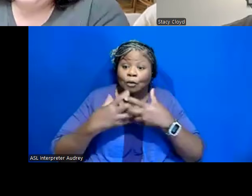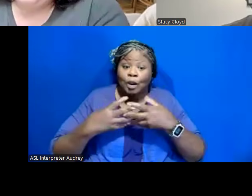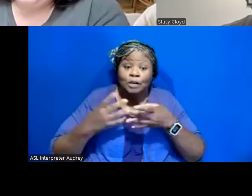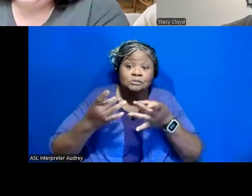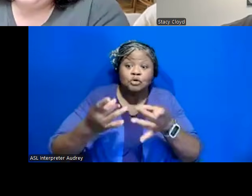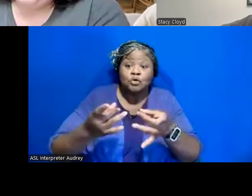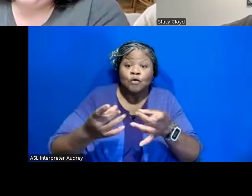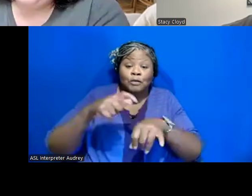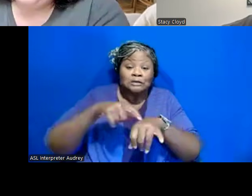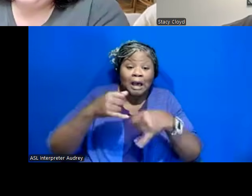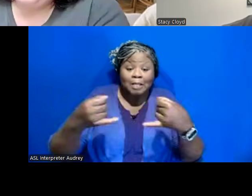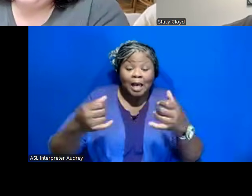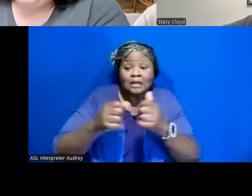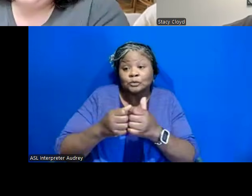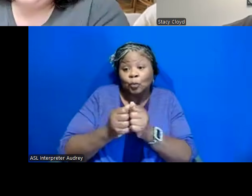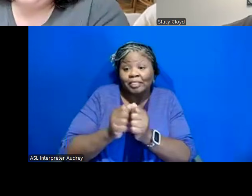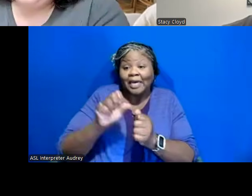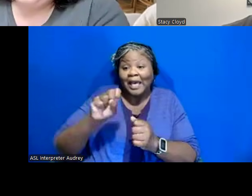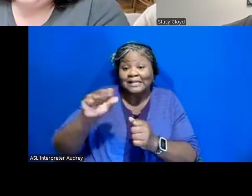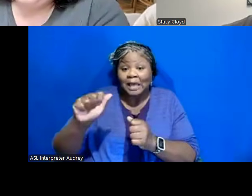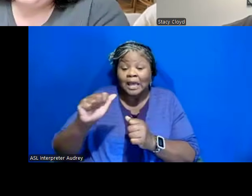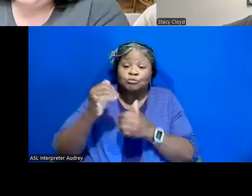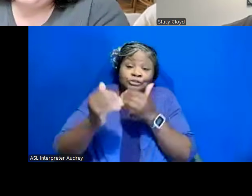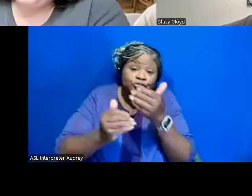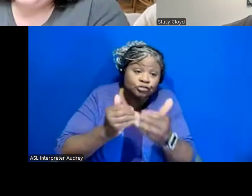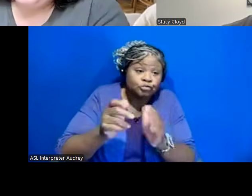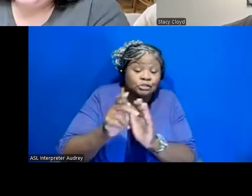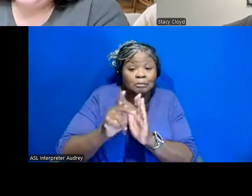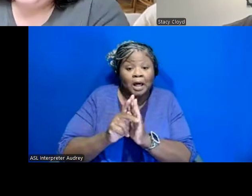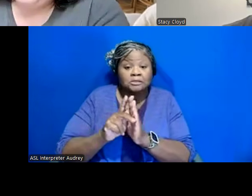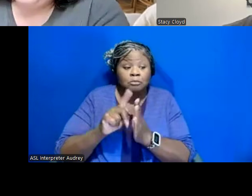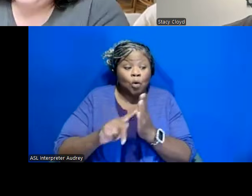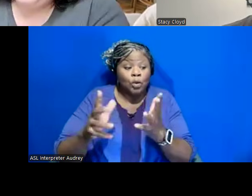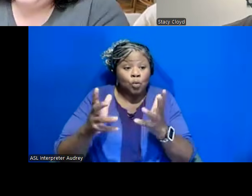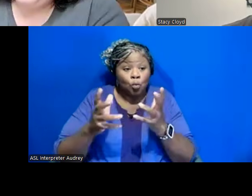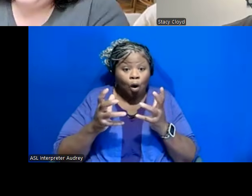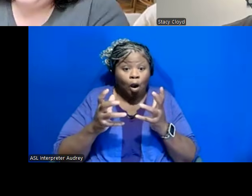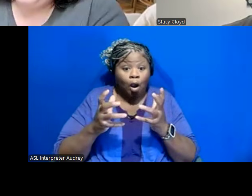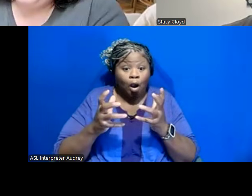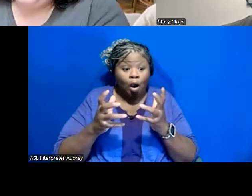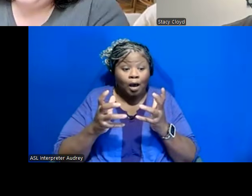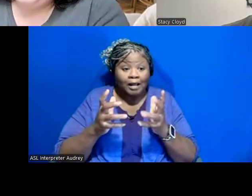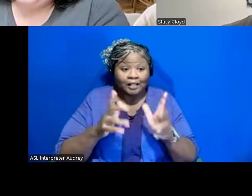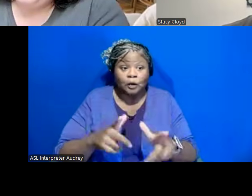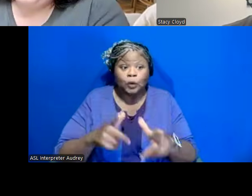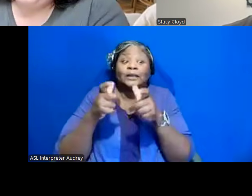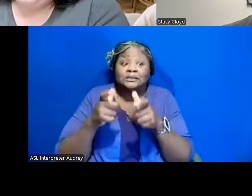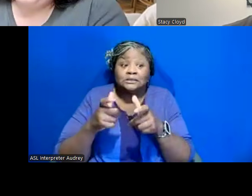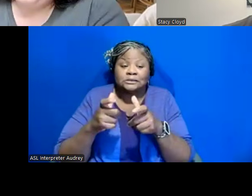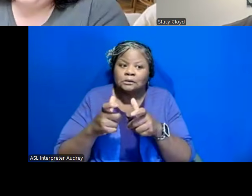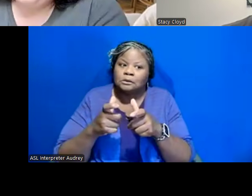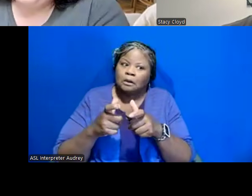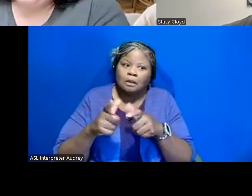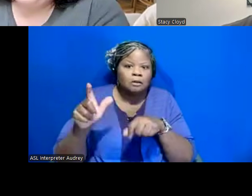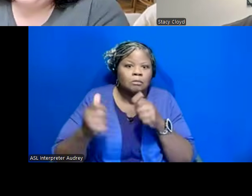reasonable timelines with SSA procedures and policies, but the things that we want to be the quickest are often the things that are the most